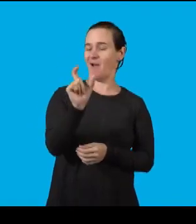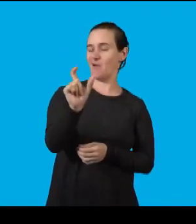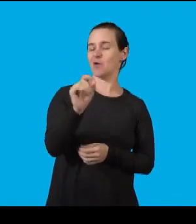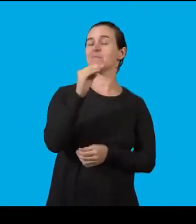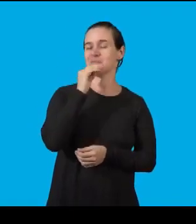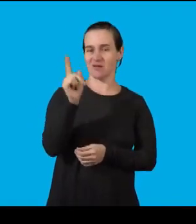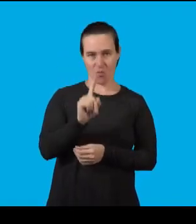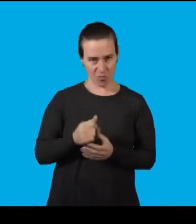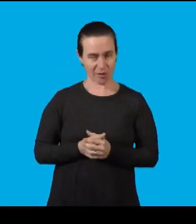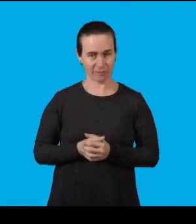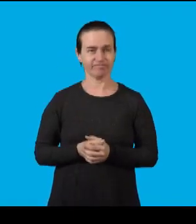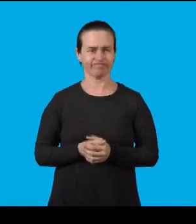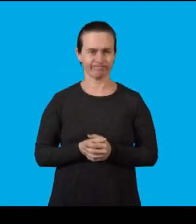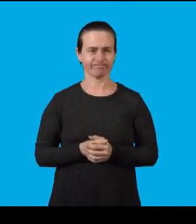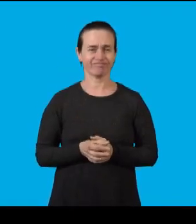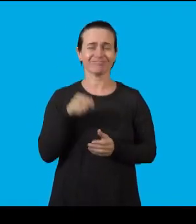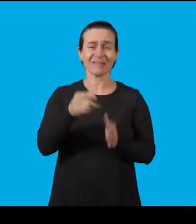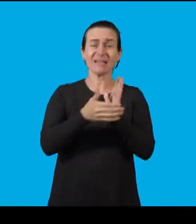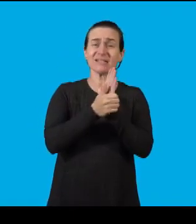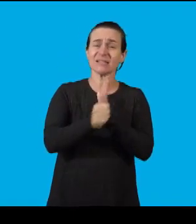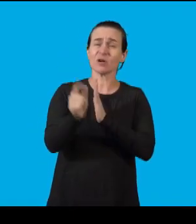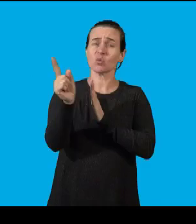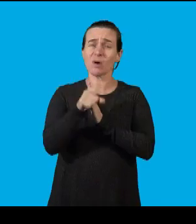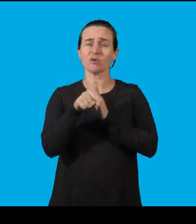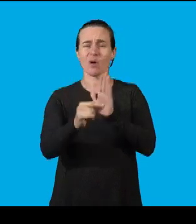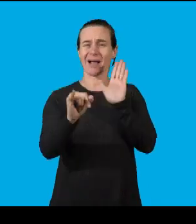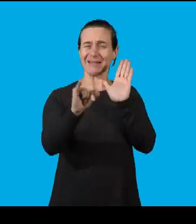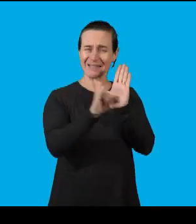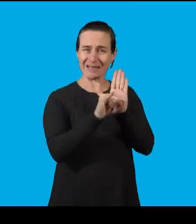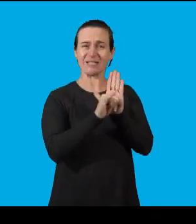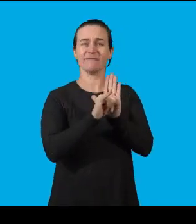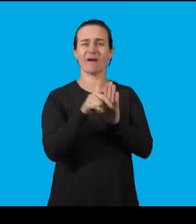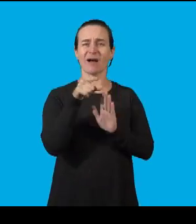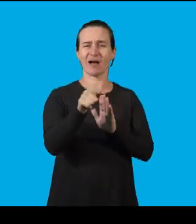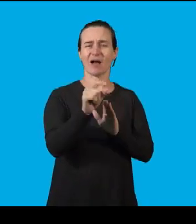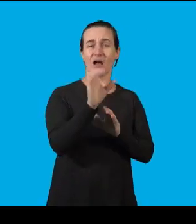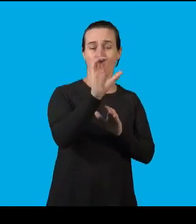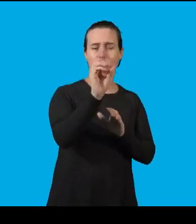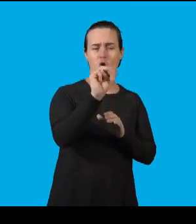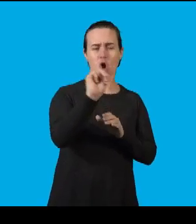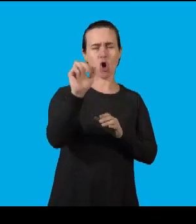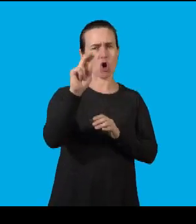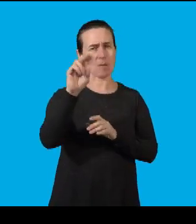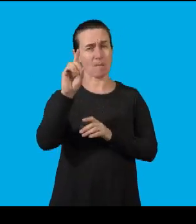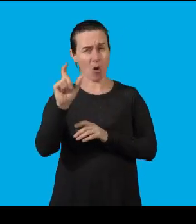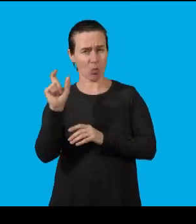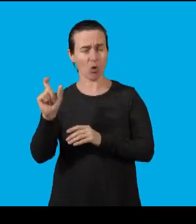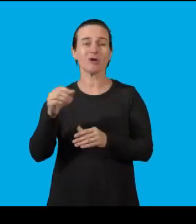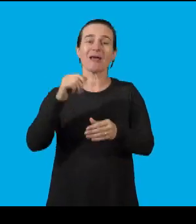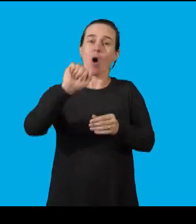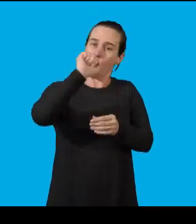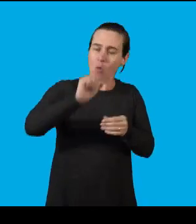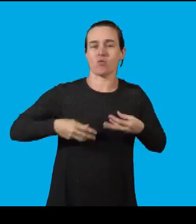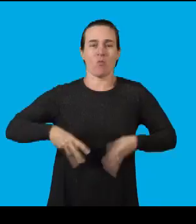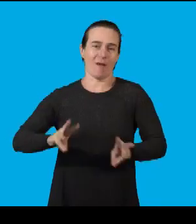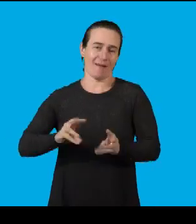meaning of containment. If you look at the skills, it's identifying command words in your own